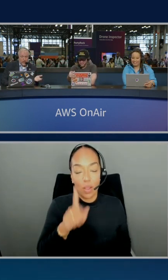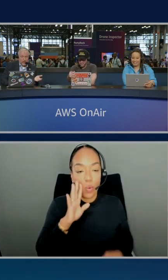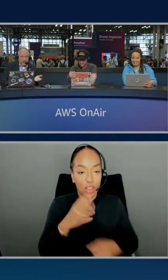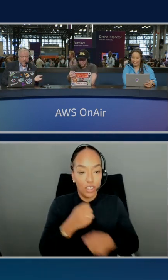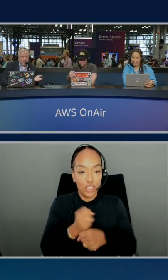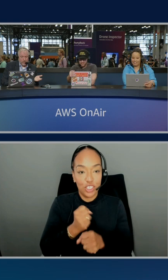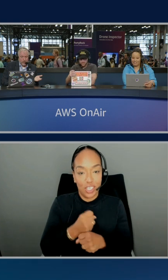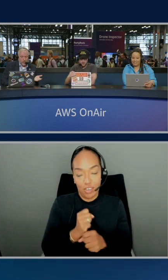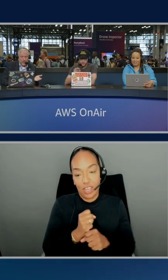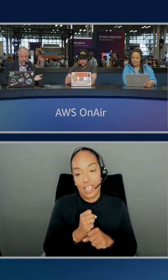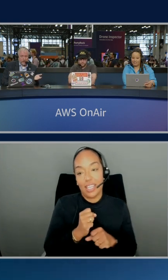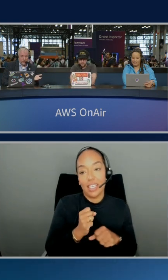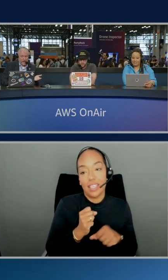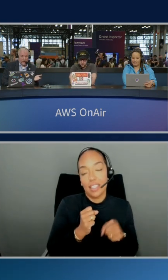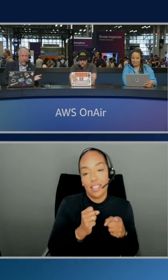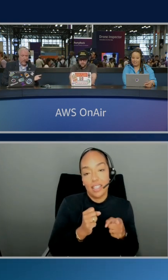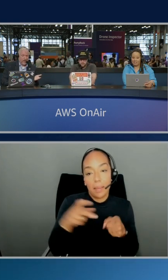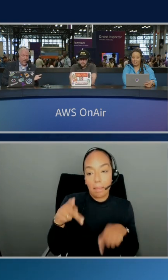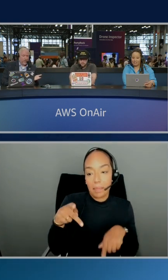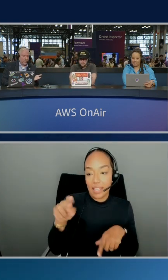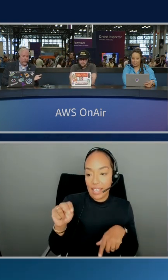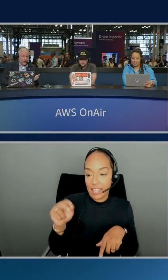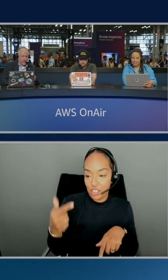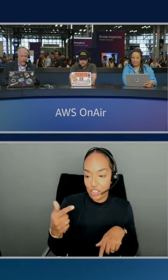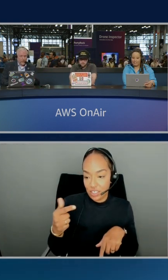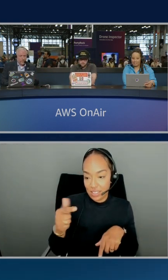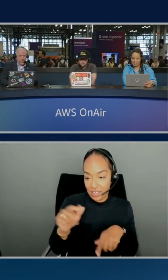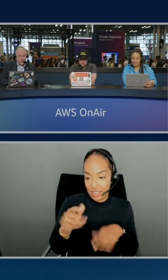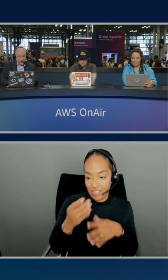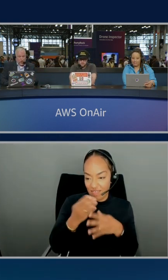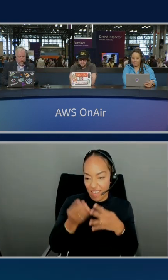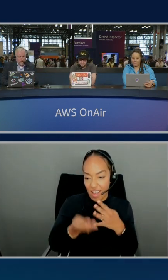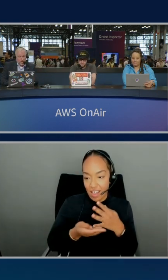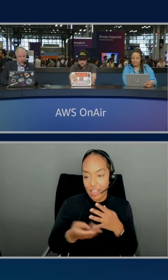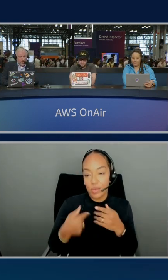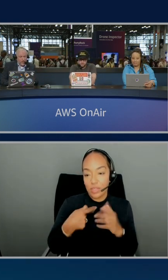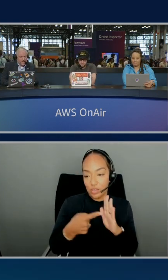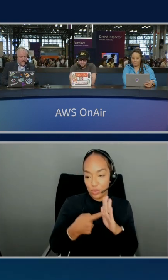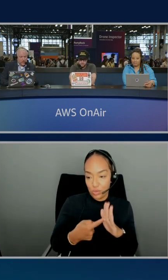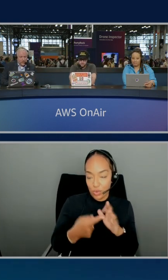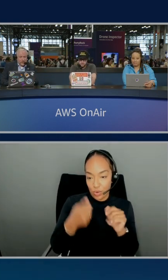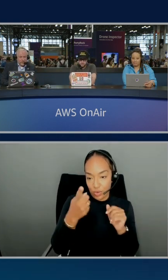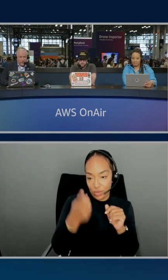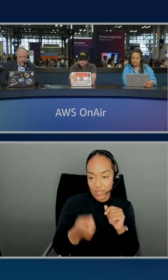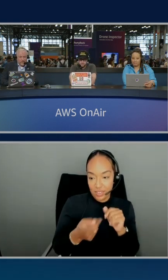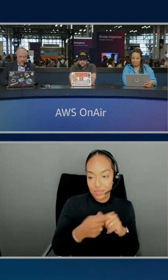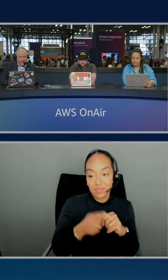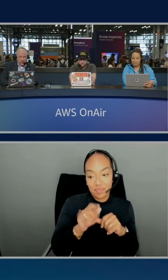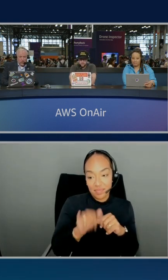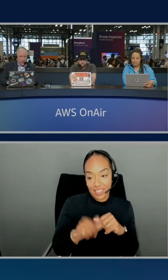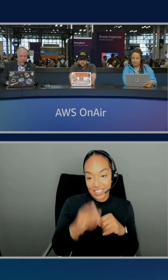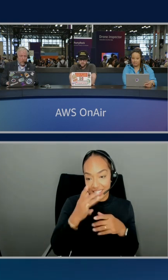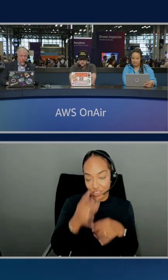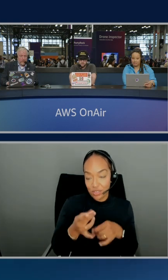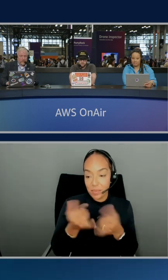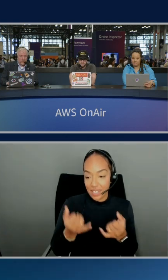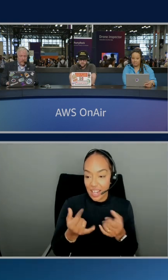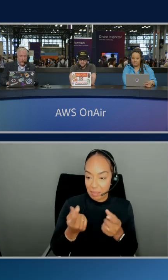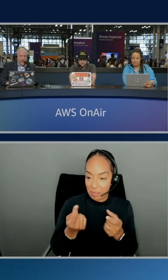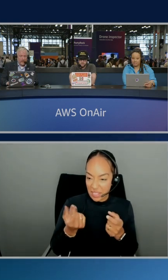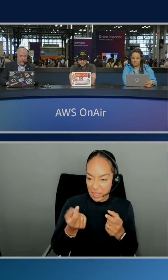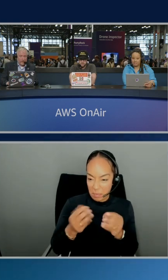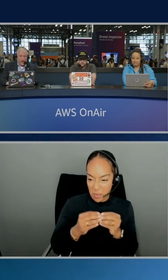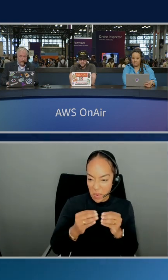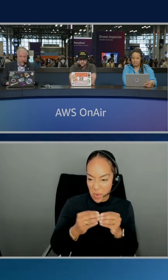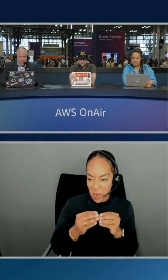the PNG file, and then we show it here. So that's interesting, but let's do a little bit more with this. Let's